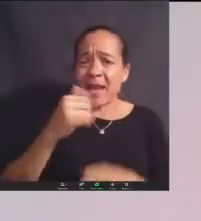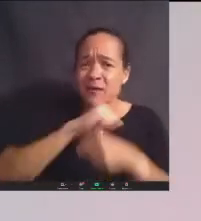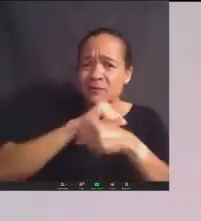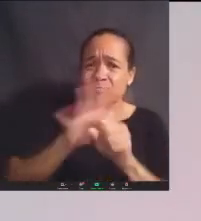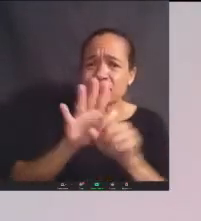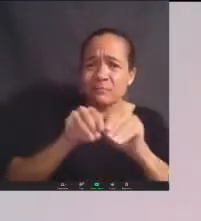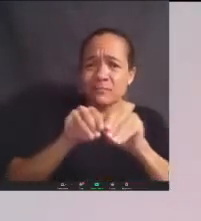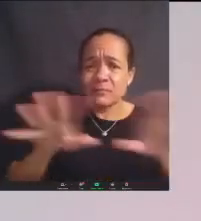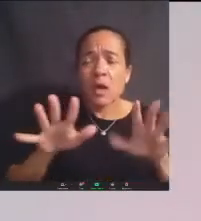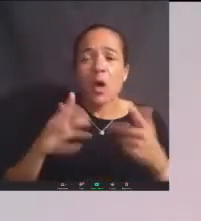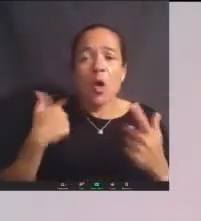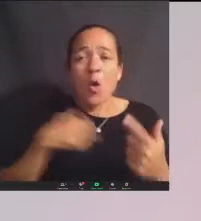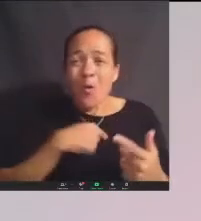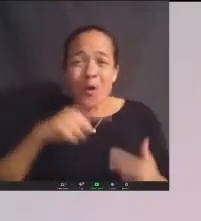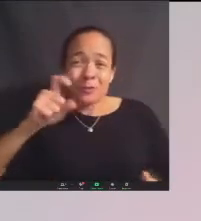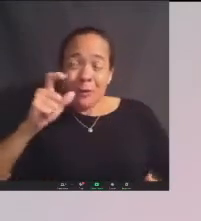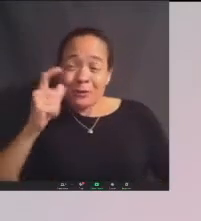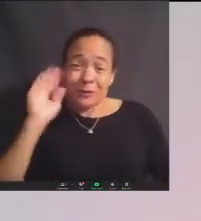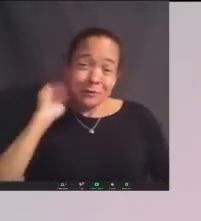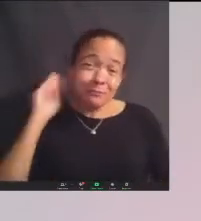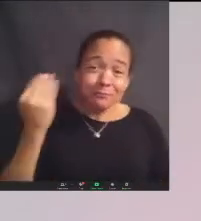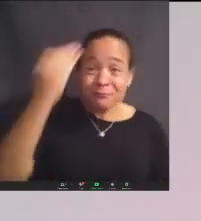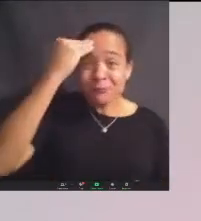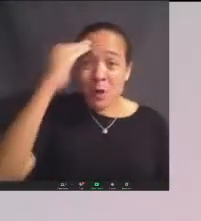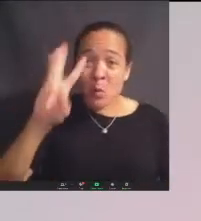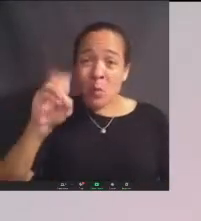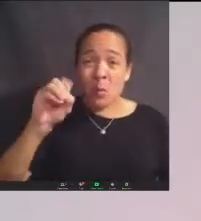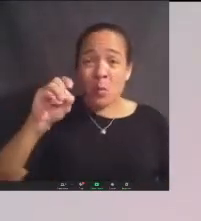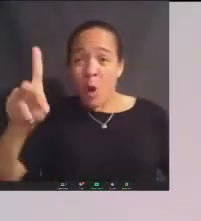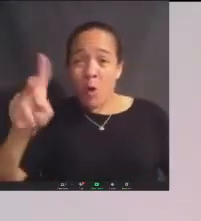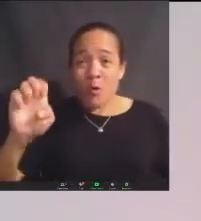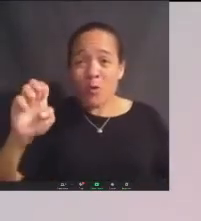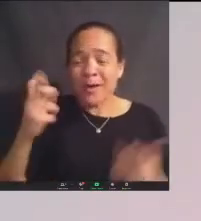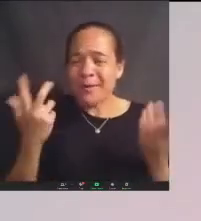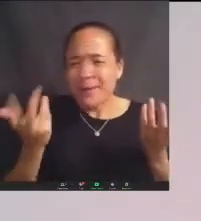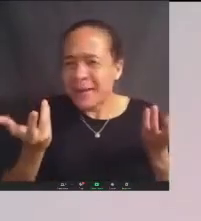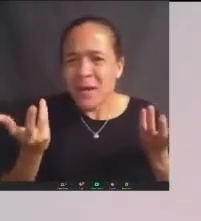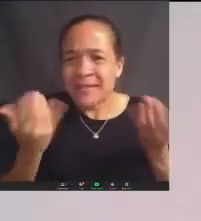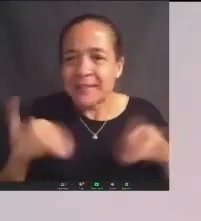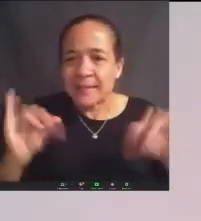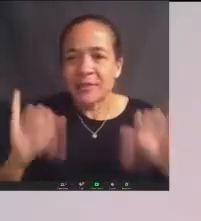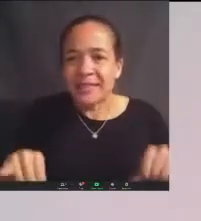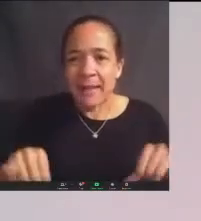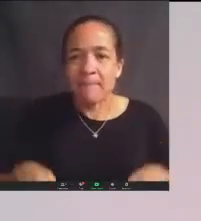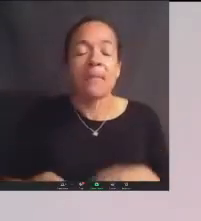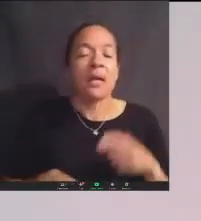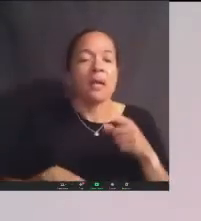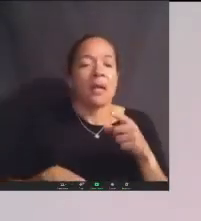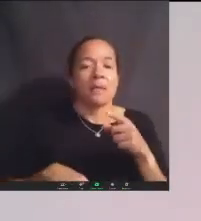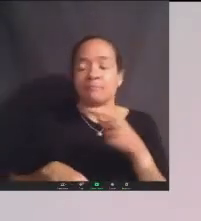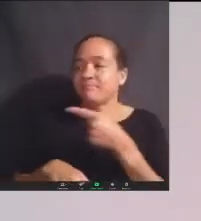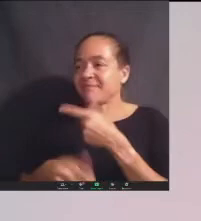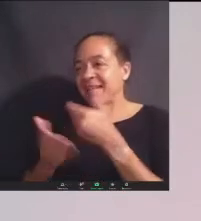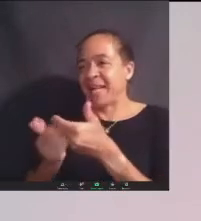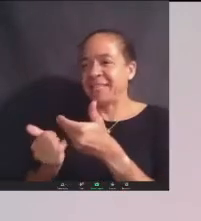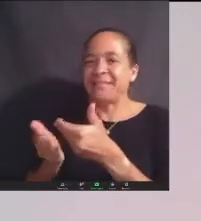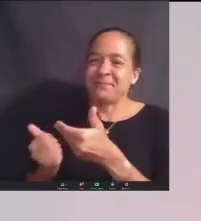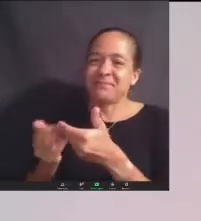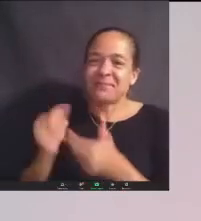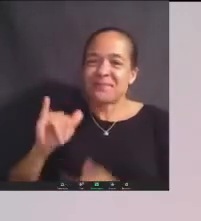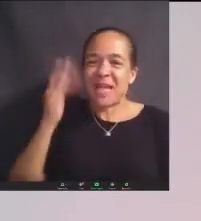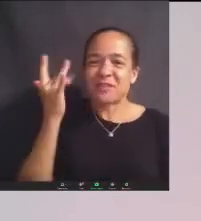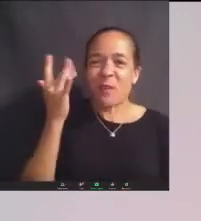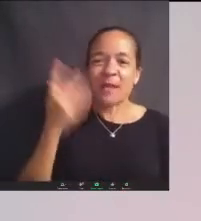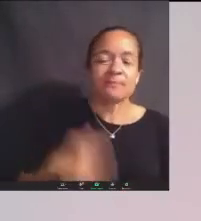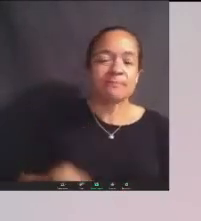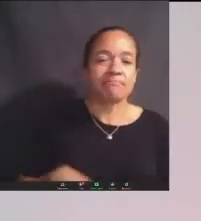our colleagues are woke. Yeah, we all do it because it's easy. It's the convention, right? Human beings, again, hardwired to